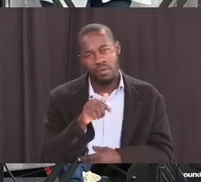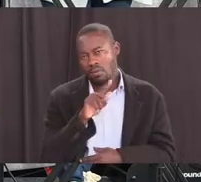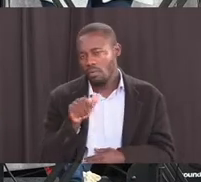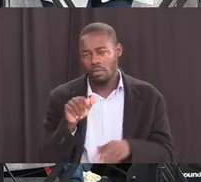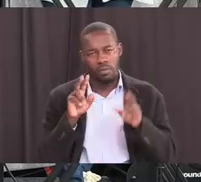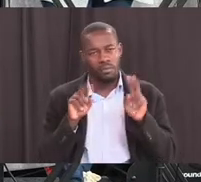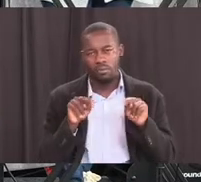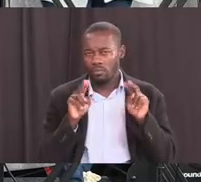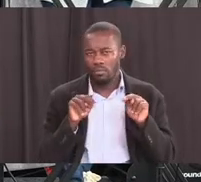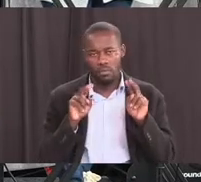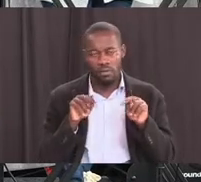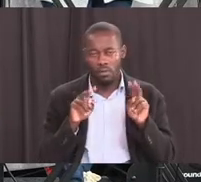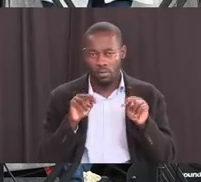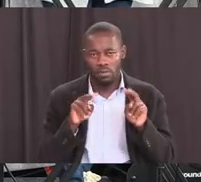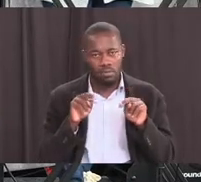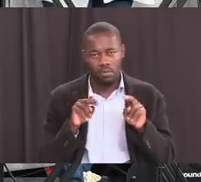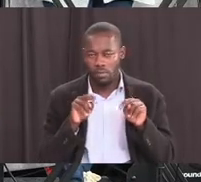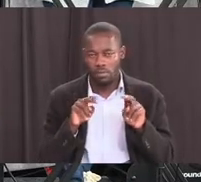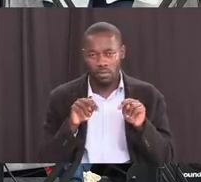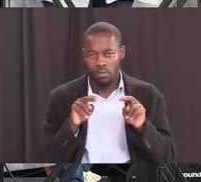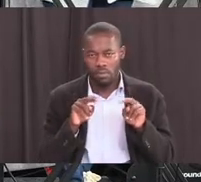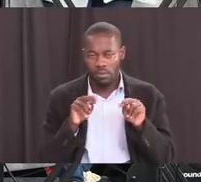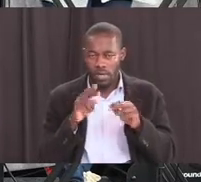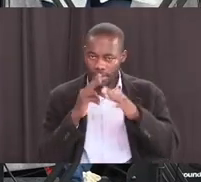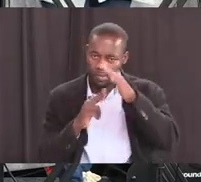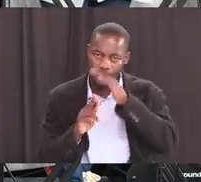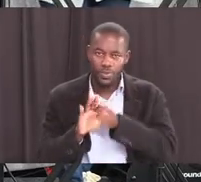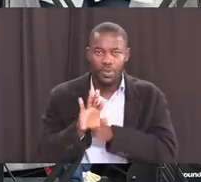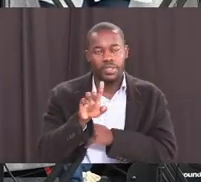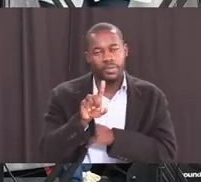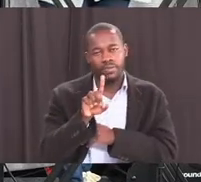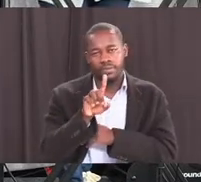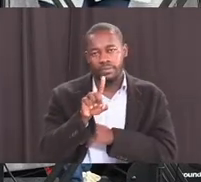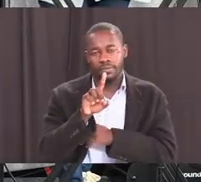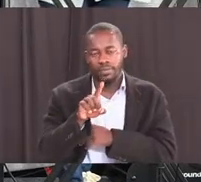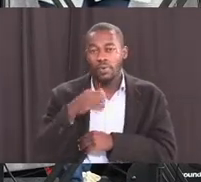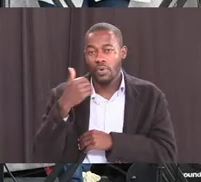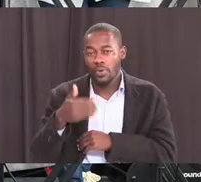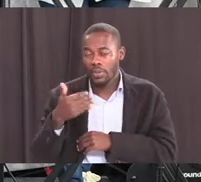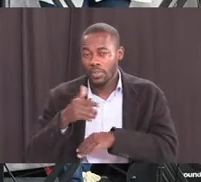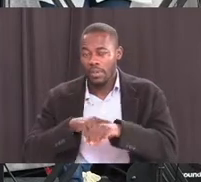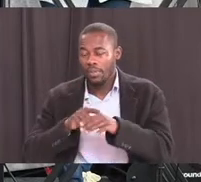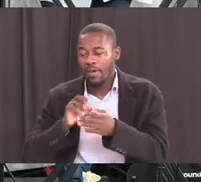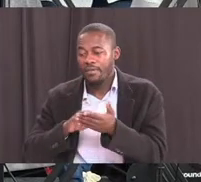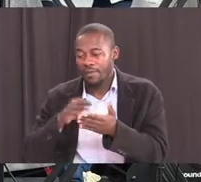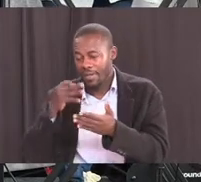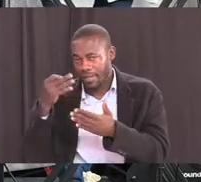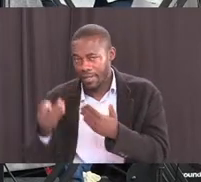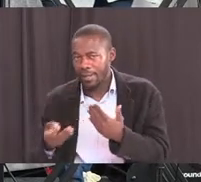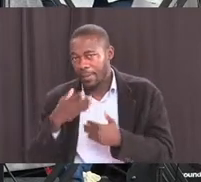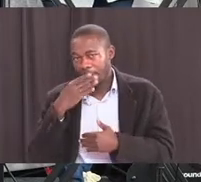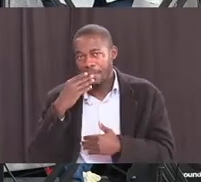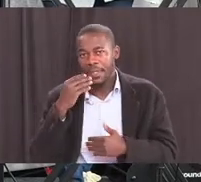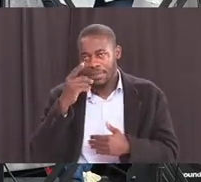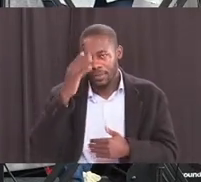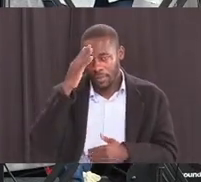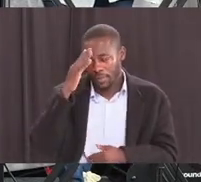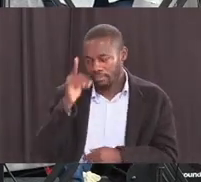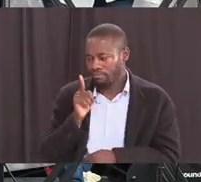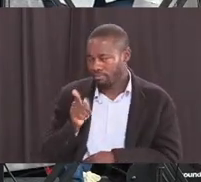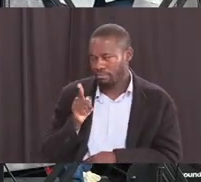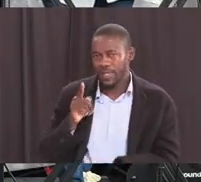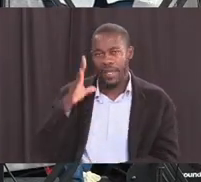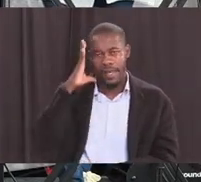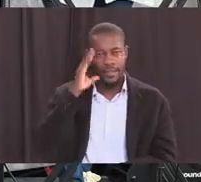this morning is an incredible opportunity for us to be grounded in our security, not in who we are or what we can